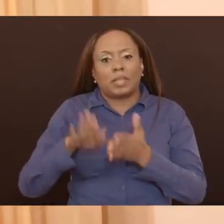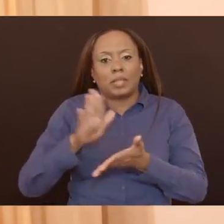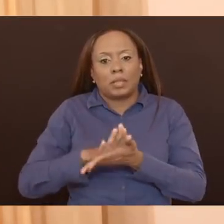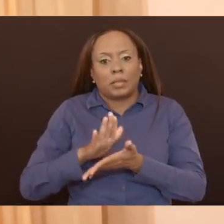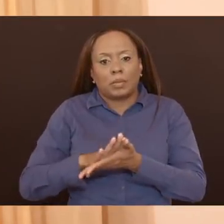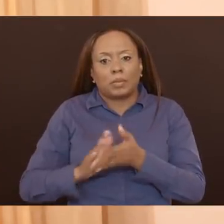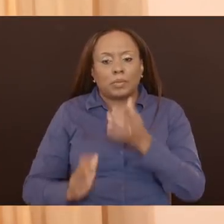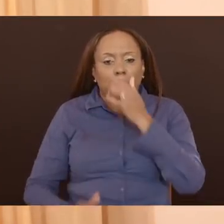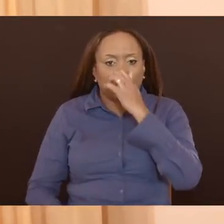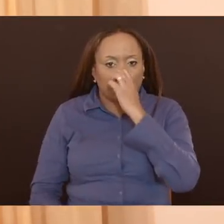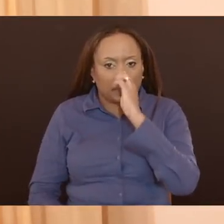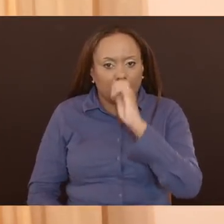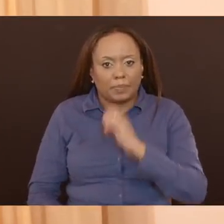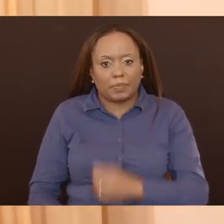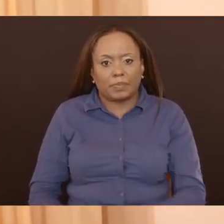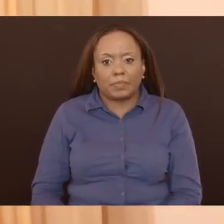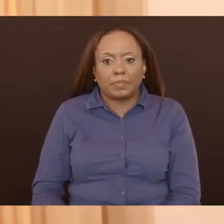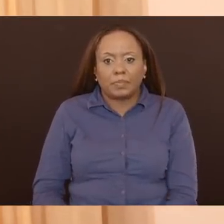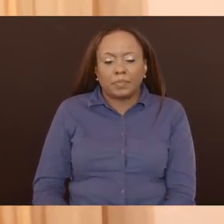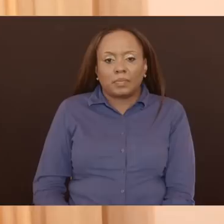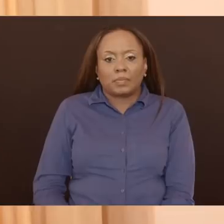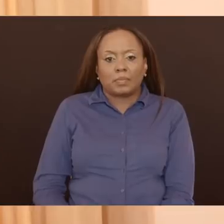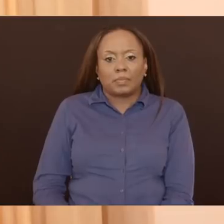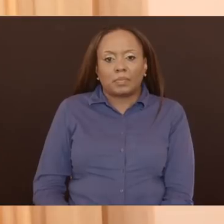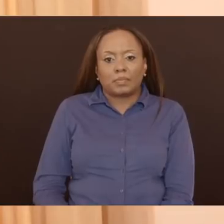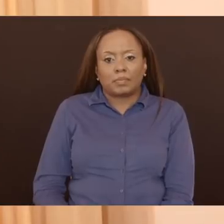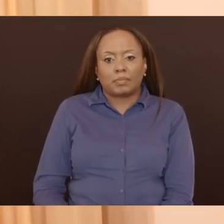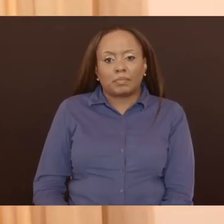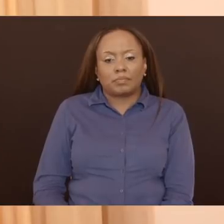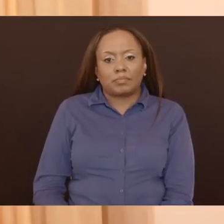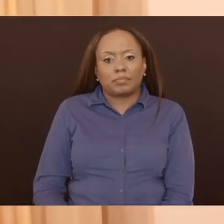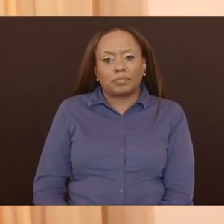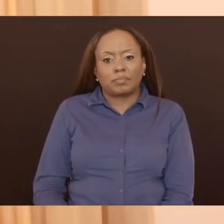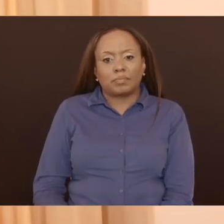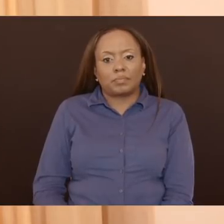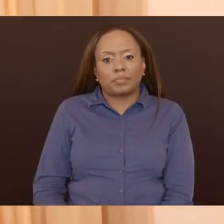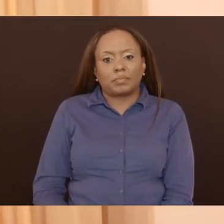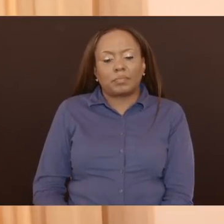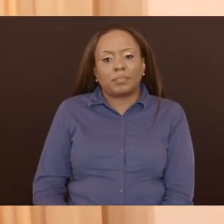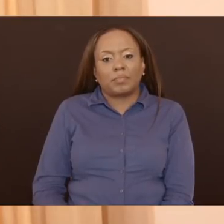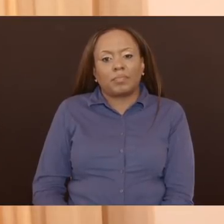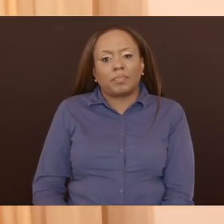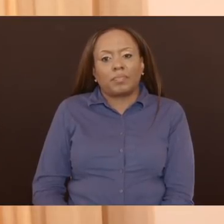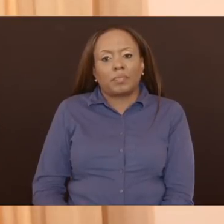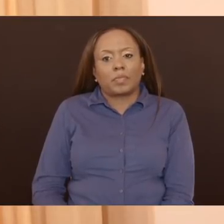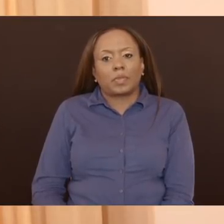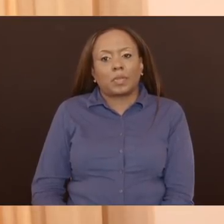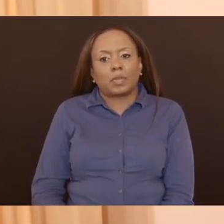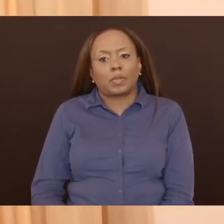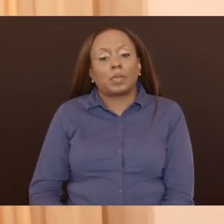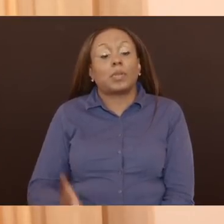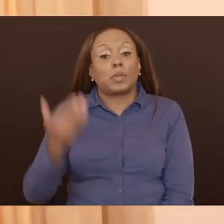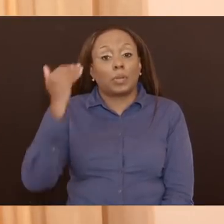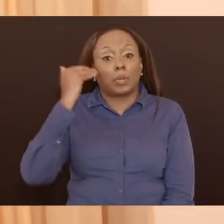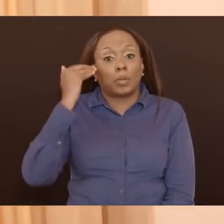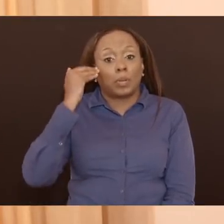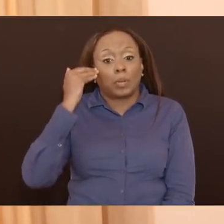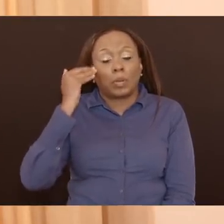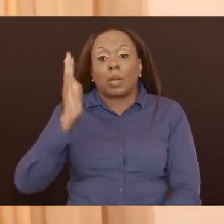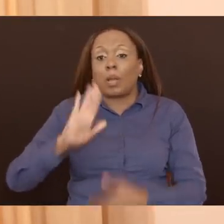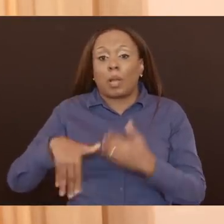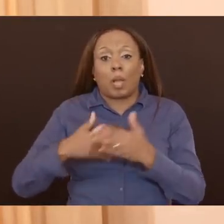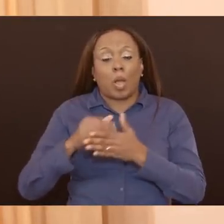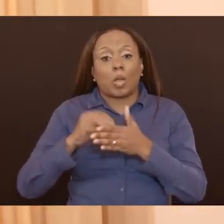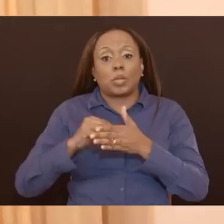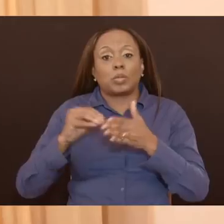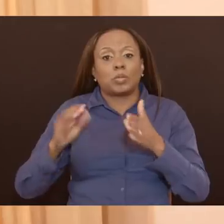previous occasion that I spoke, I mentioned that we have a system that allows and requires all students, not allows, that requires all students